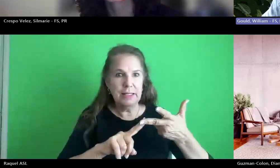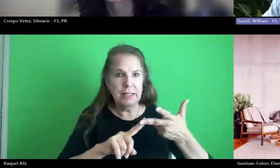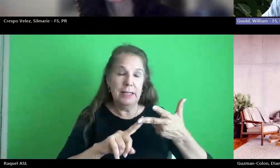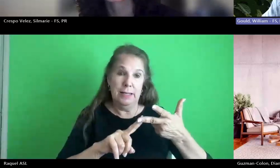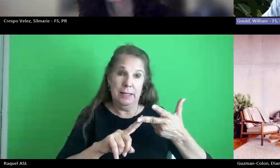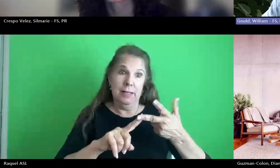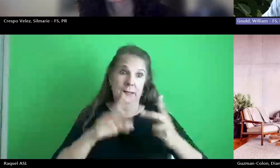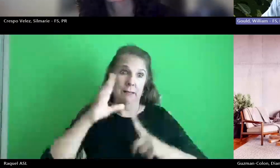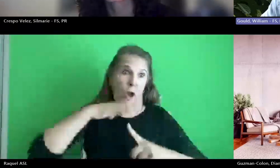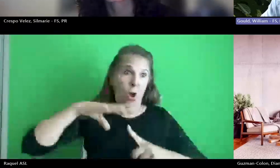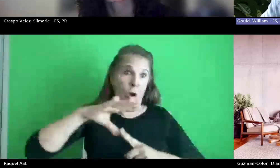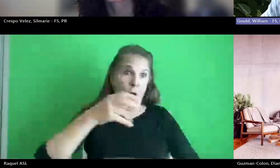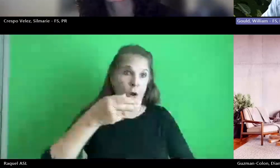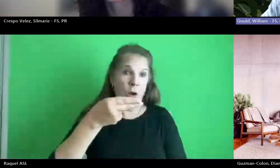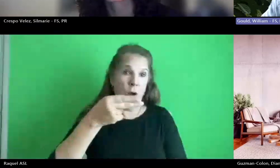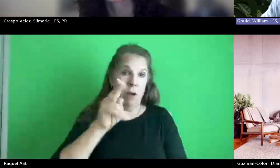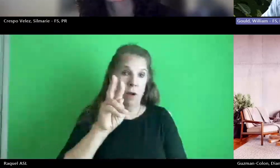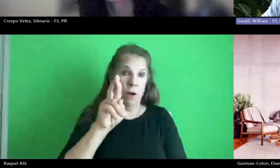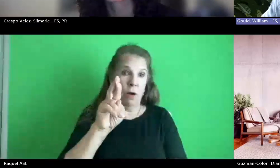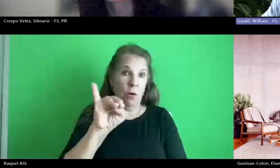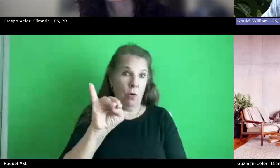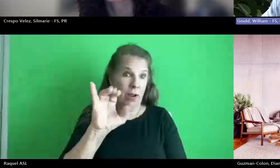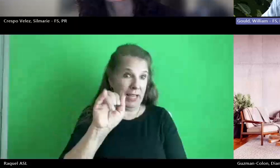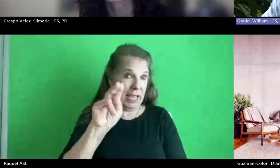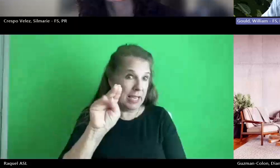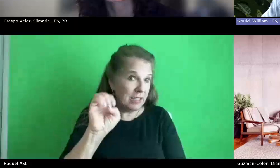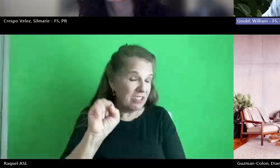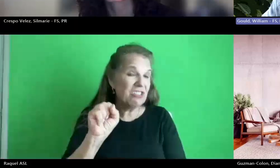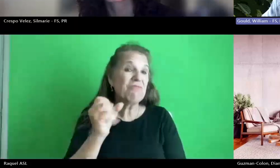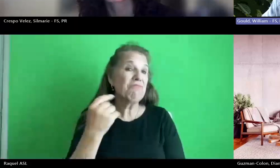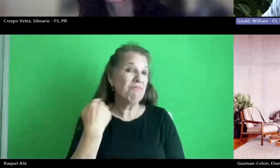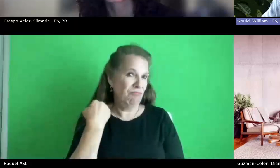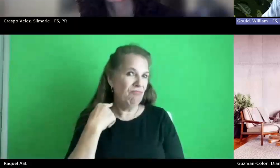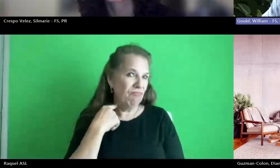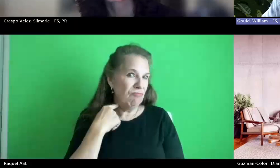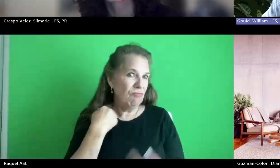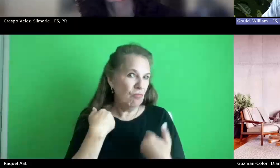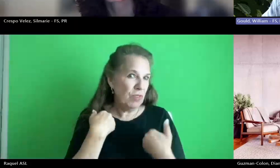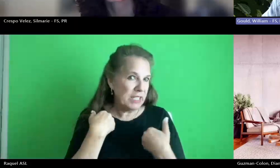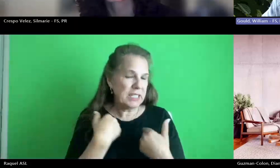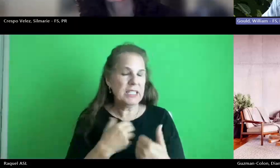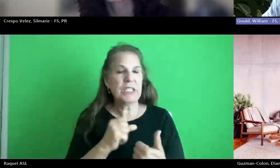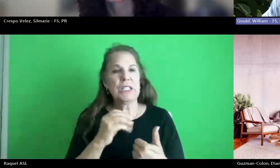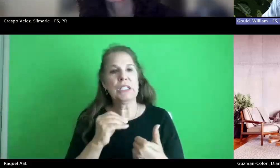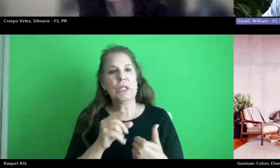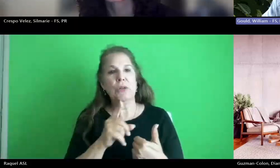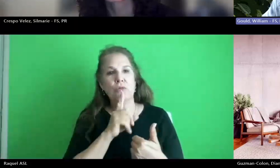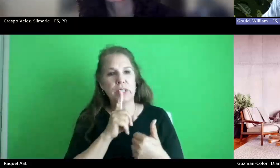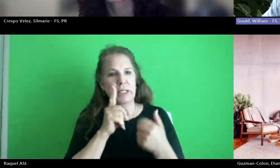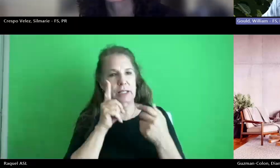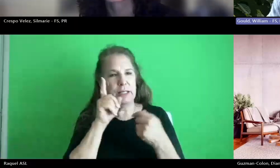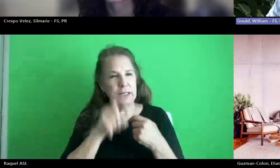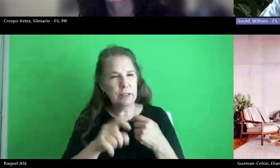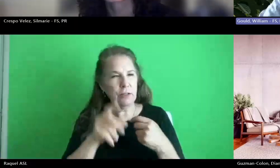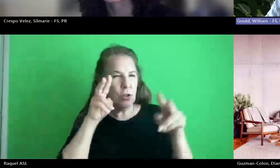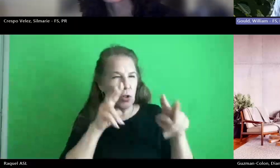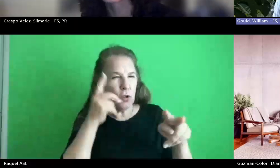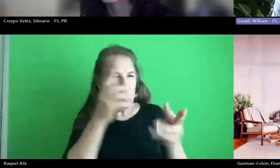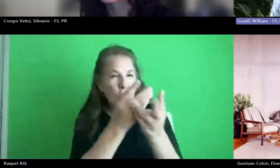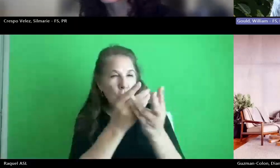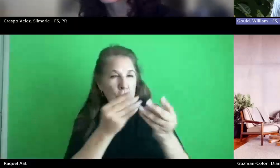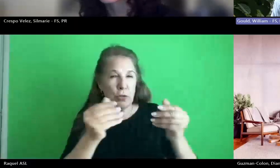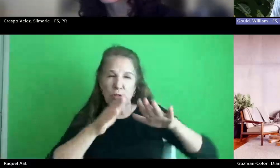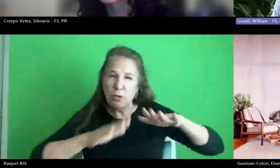hurricanes are a couple of them. And so it's really a matter of looking for solutions across